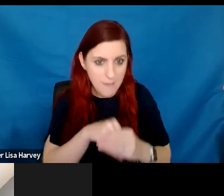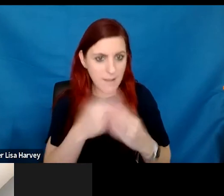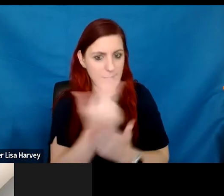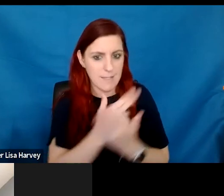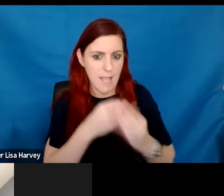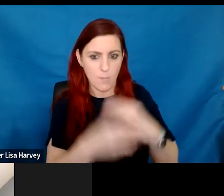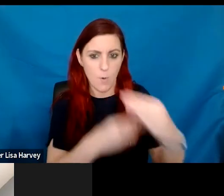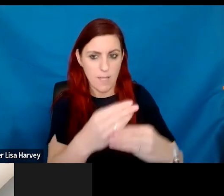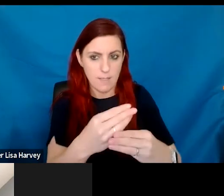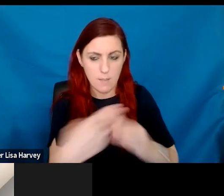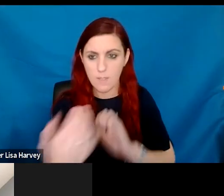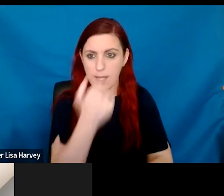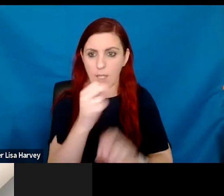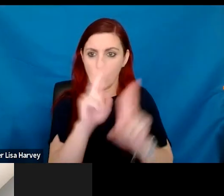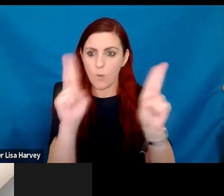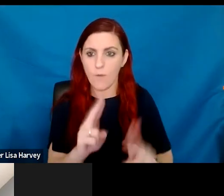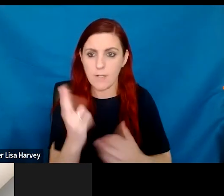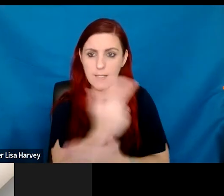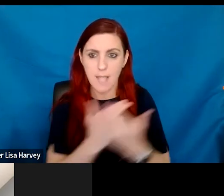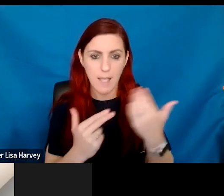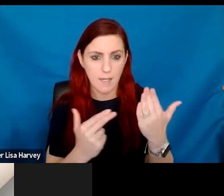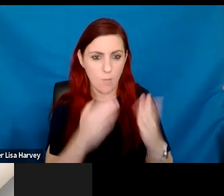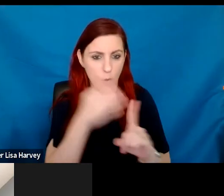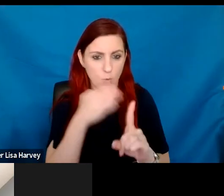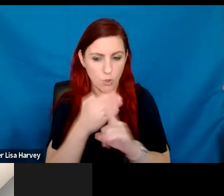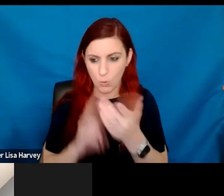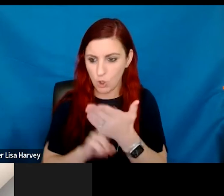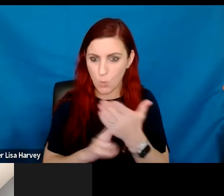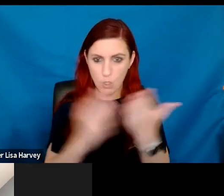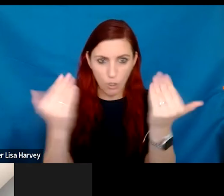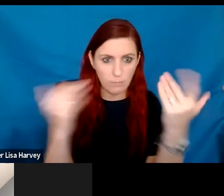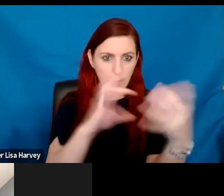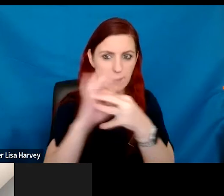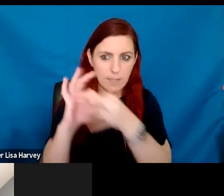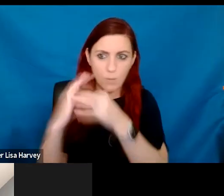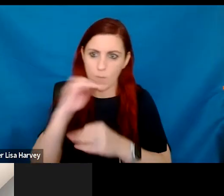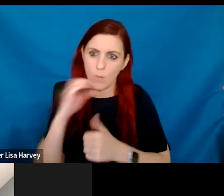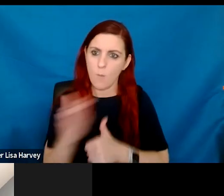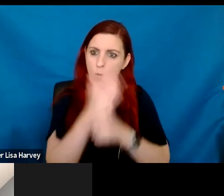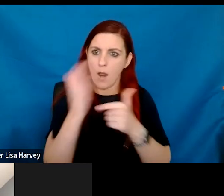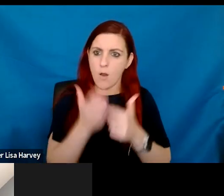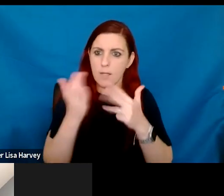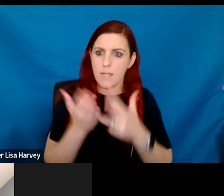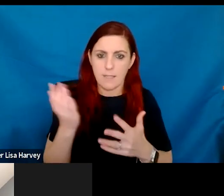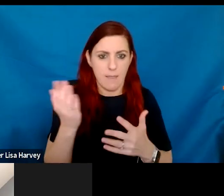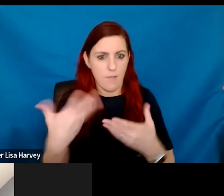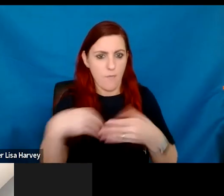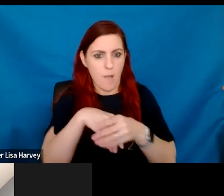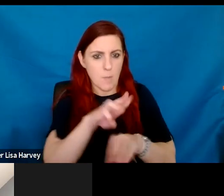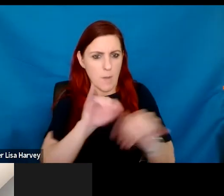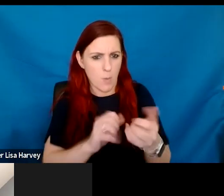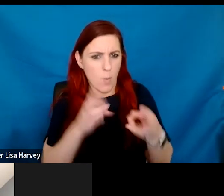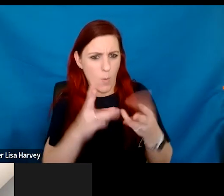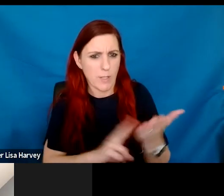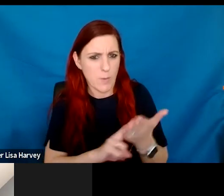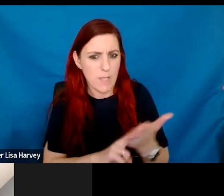Taking universal design approach to user engagement means that we prioritise the involvement of users with a wide range